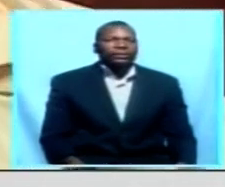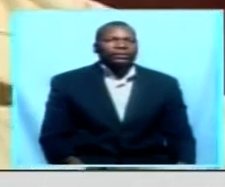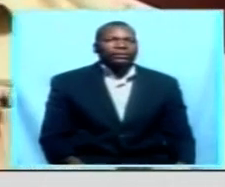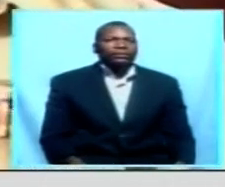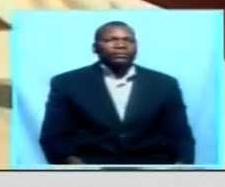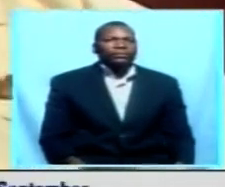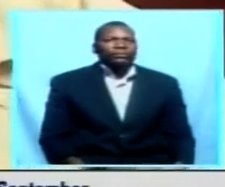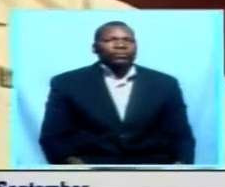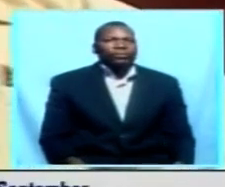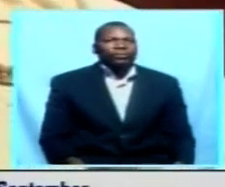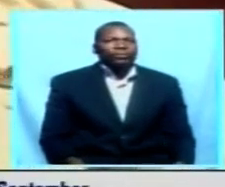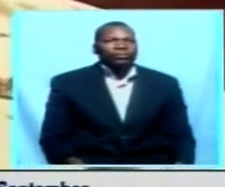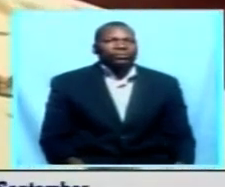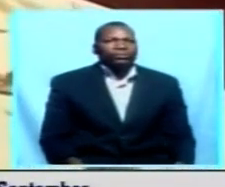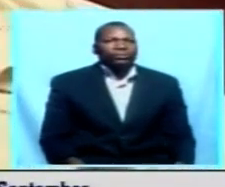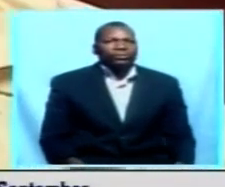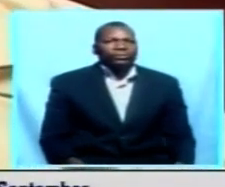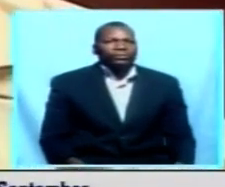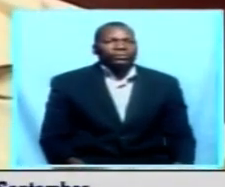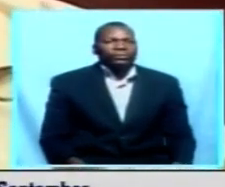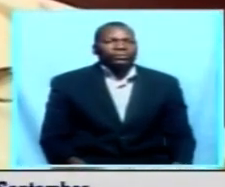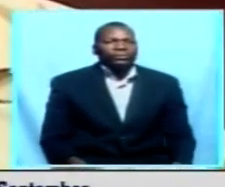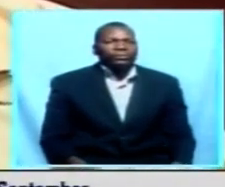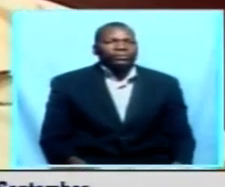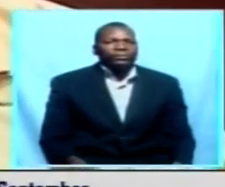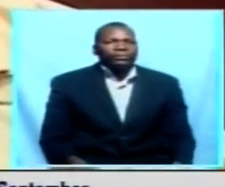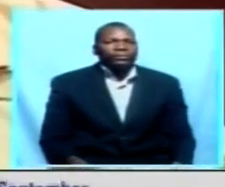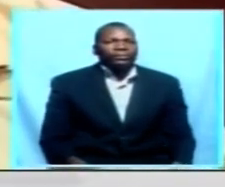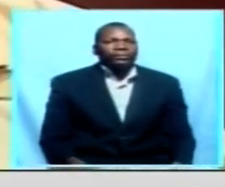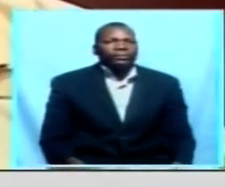I would like to call upon